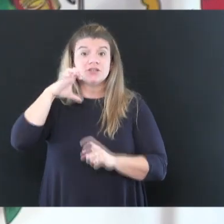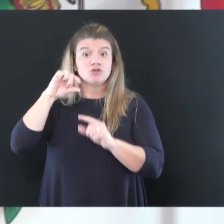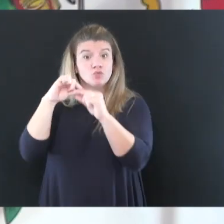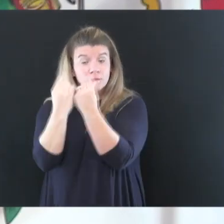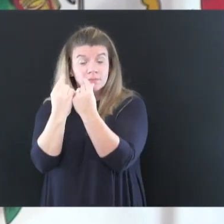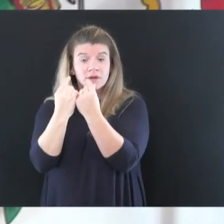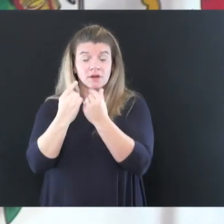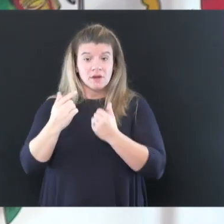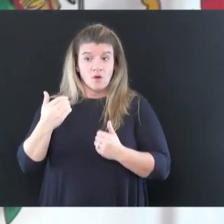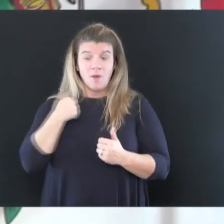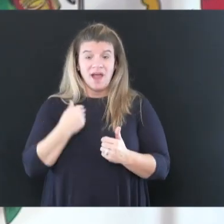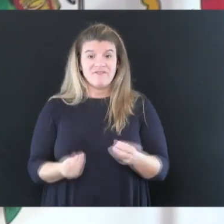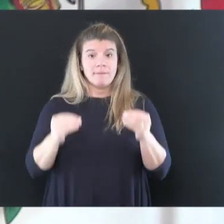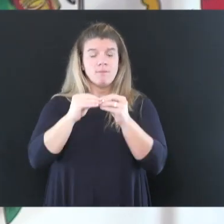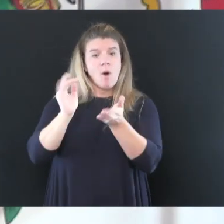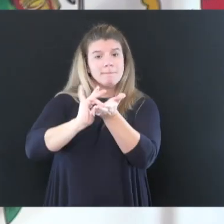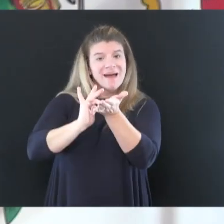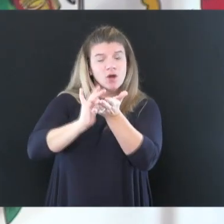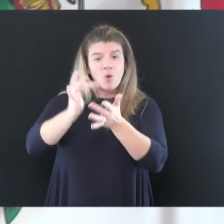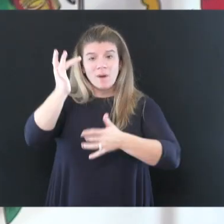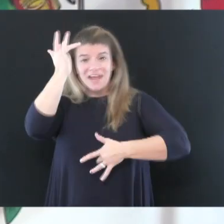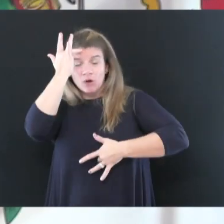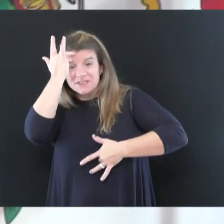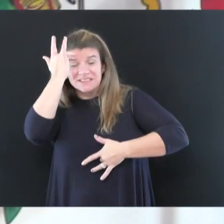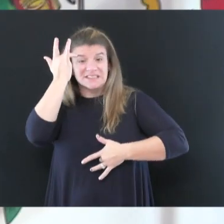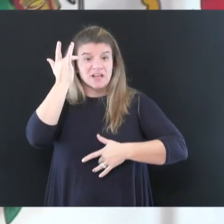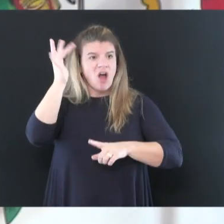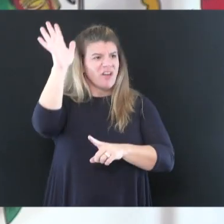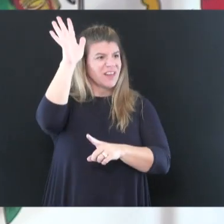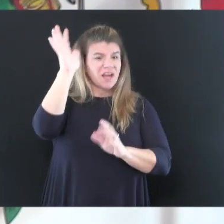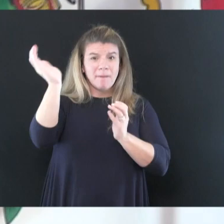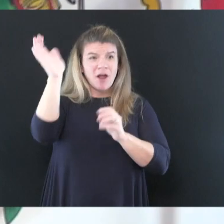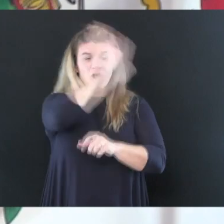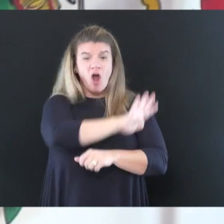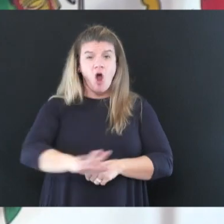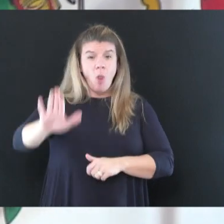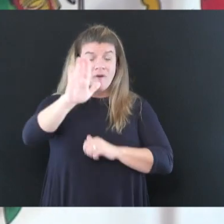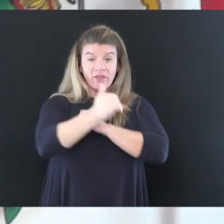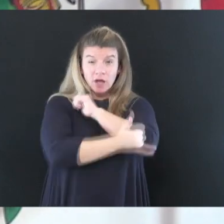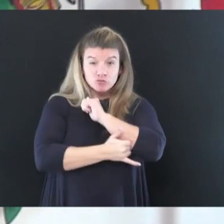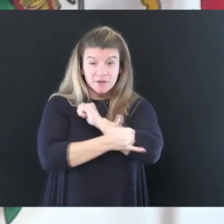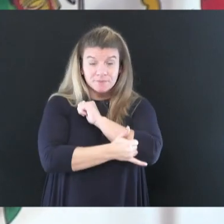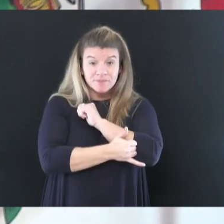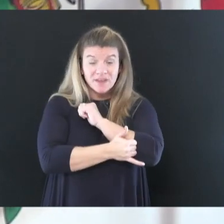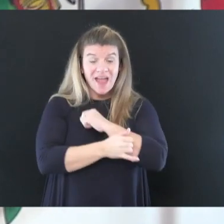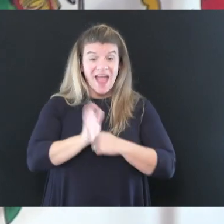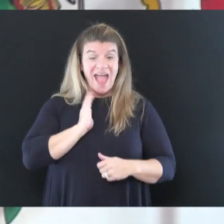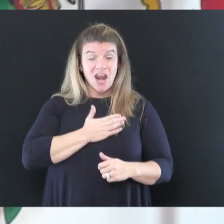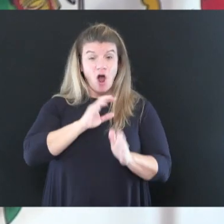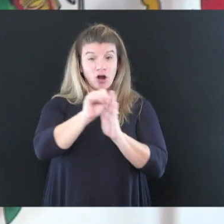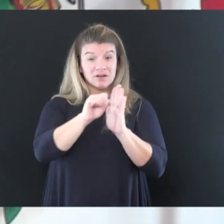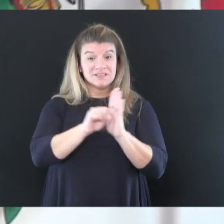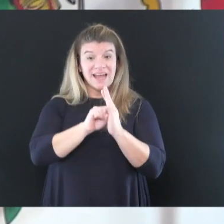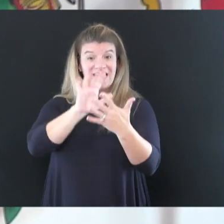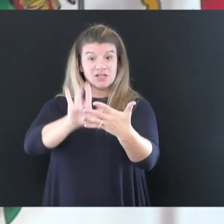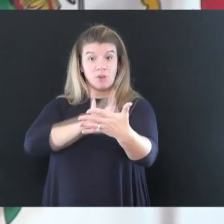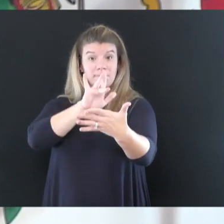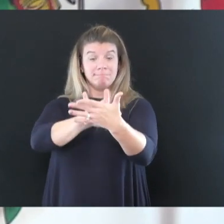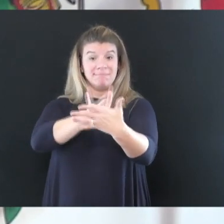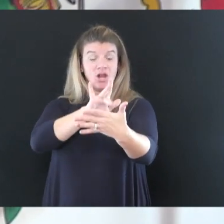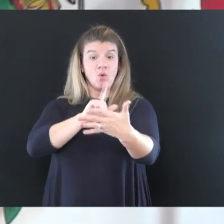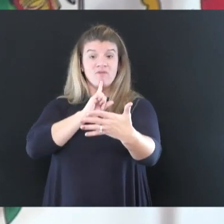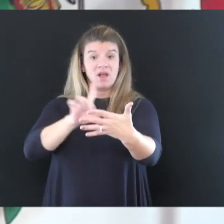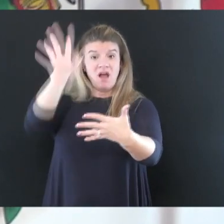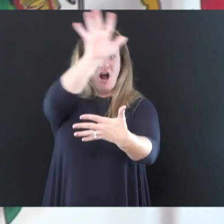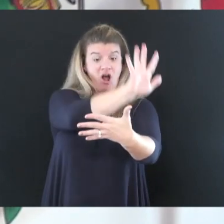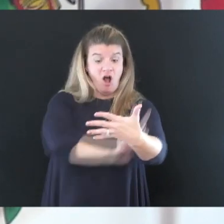more, medical problems than any state in the country. And you've got a state that's right within a hotbed as far as all the